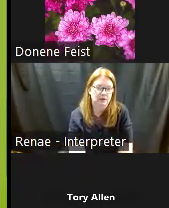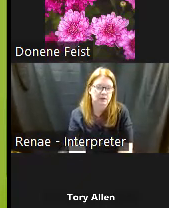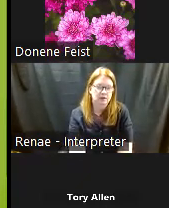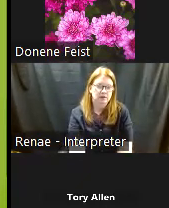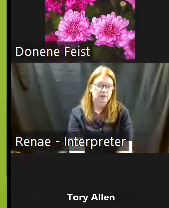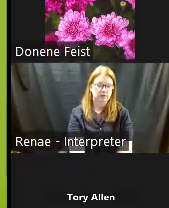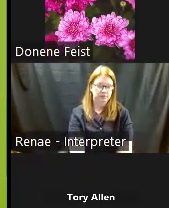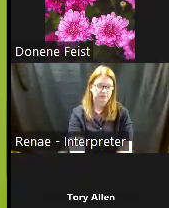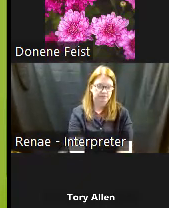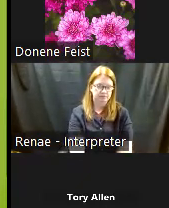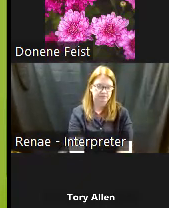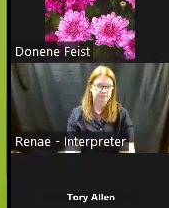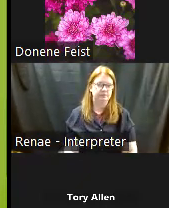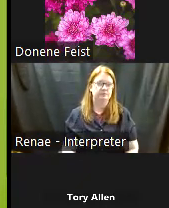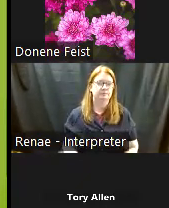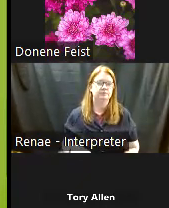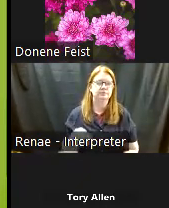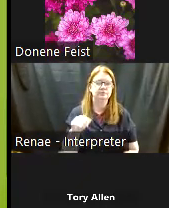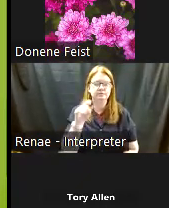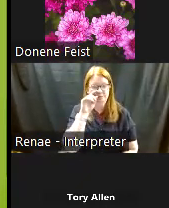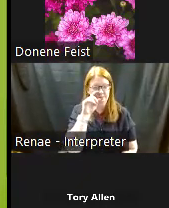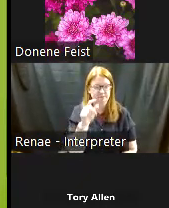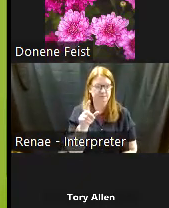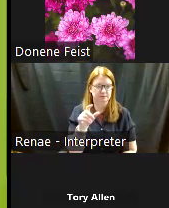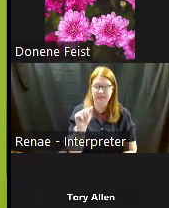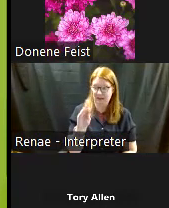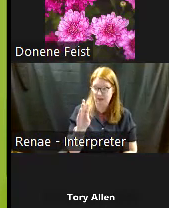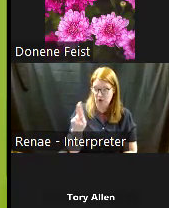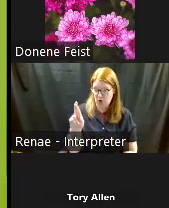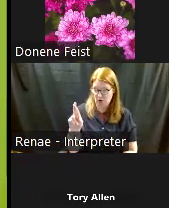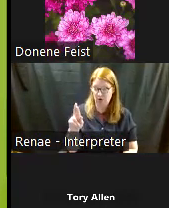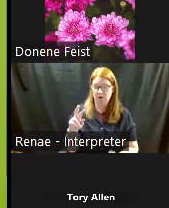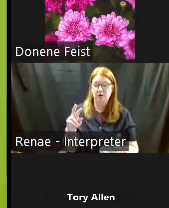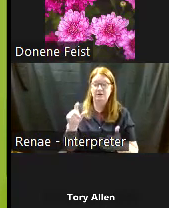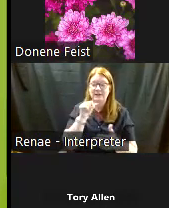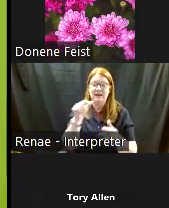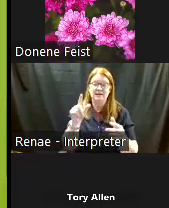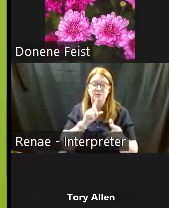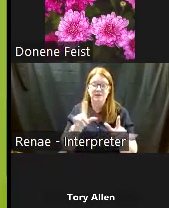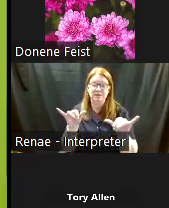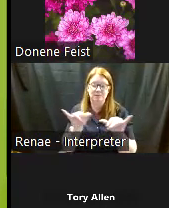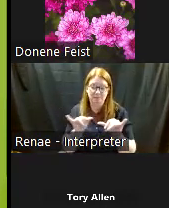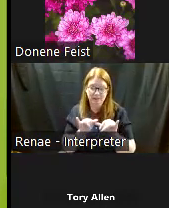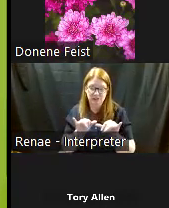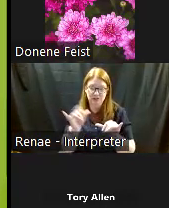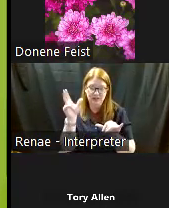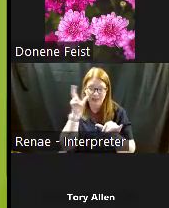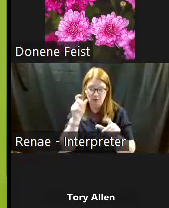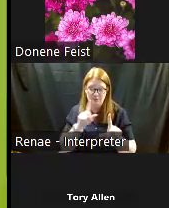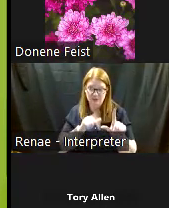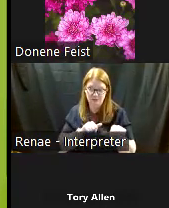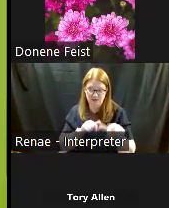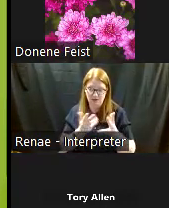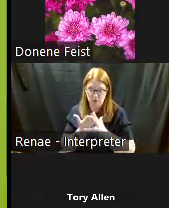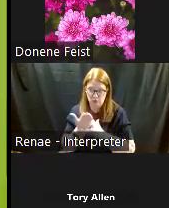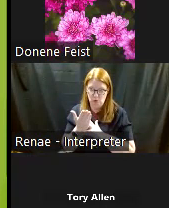So, because the ABR is not actually a measure of the child's hearing response through the entire pathway, again, we're just kind of